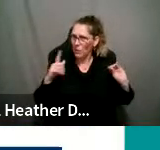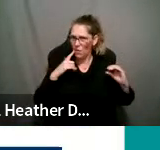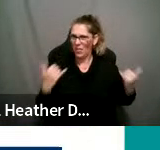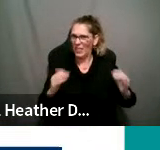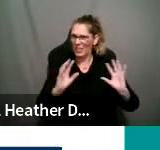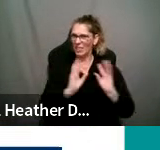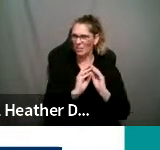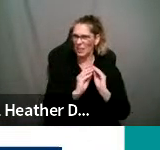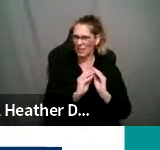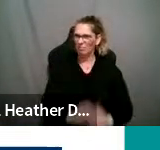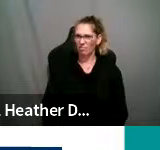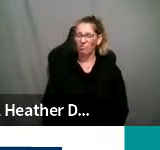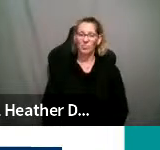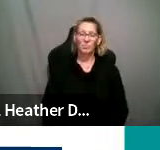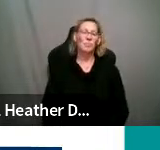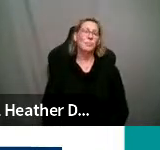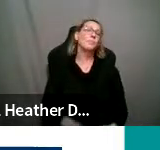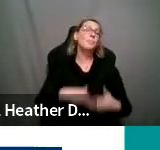please.